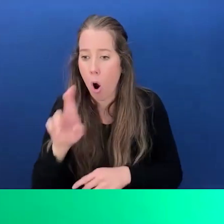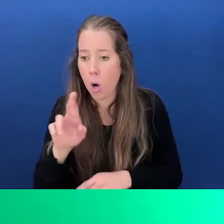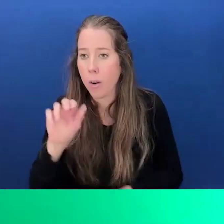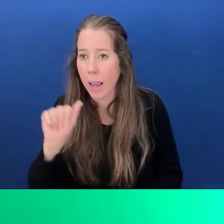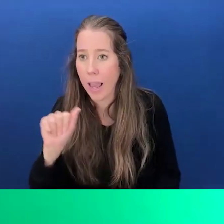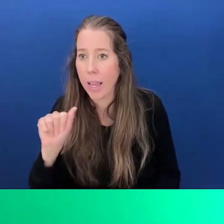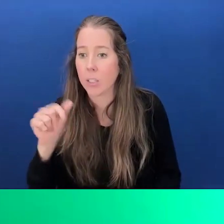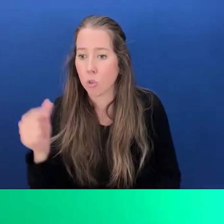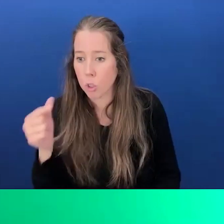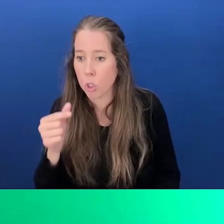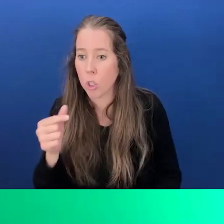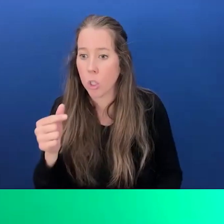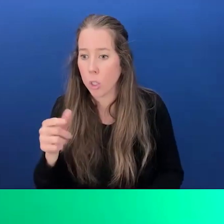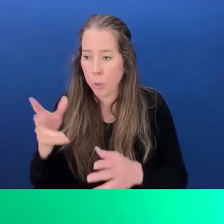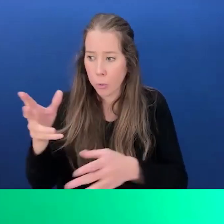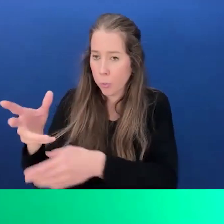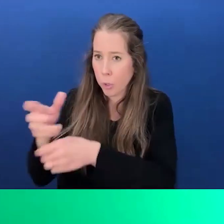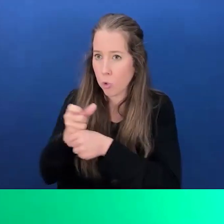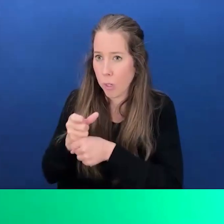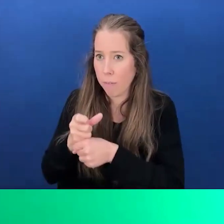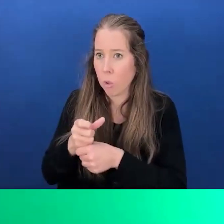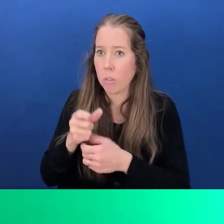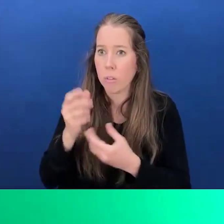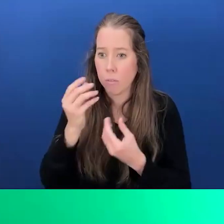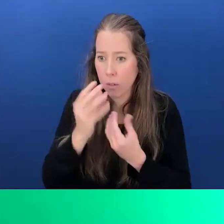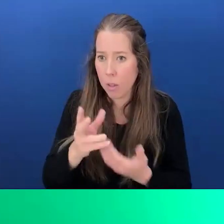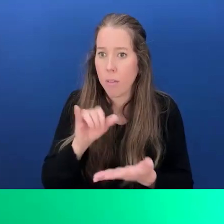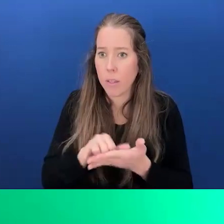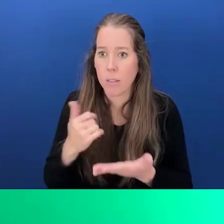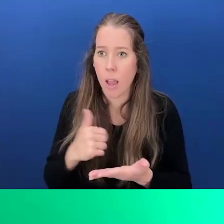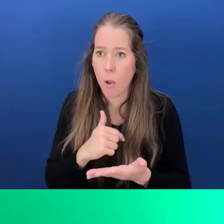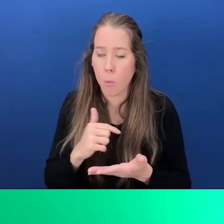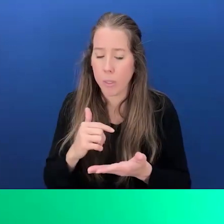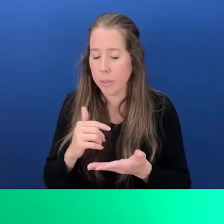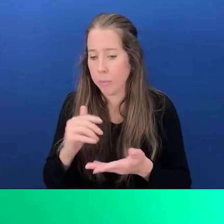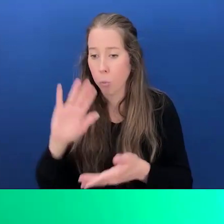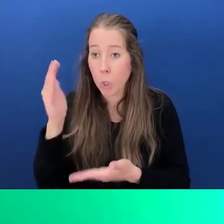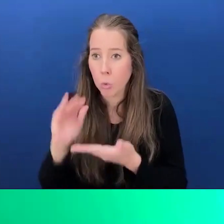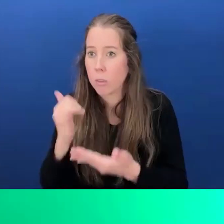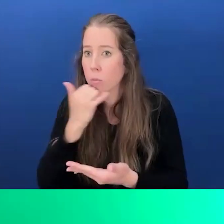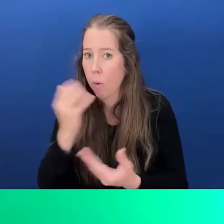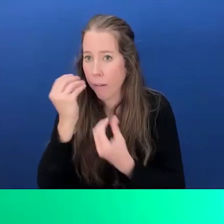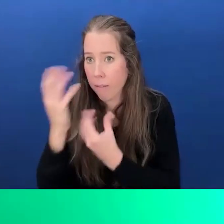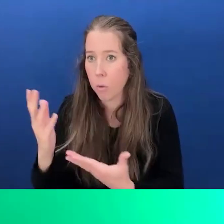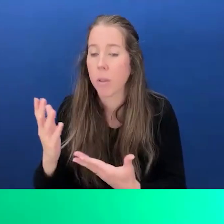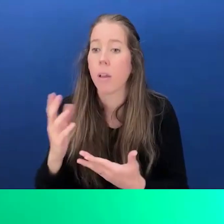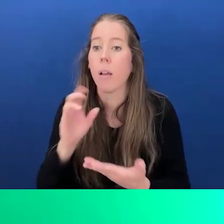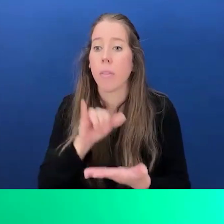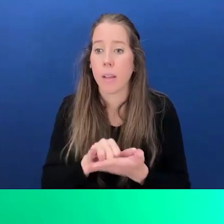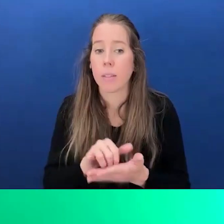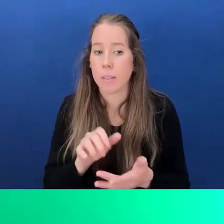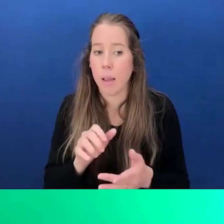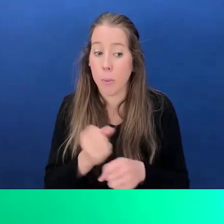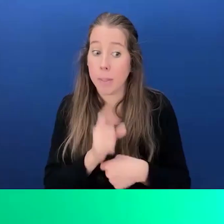Retrieval-Augmented Generation, or RAG. That's how we reduce hallucinations, and that's how we ensure that our chatbots are speaking